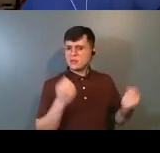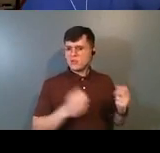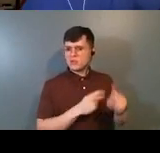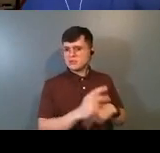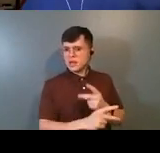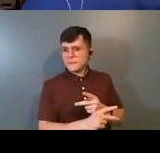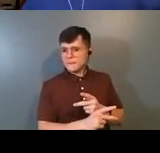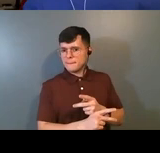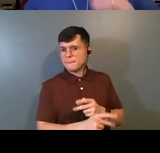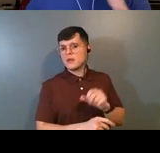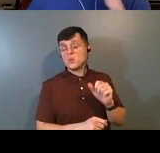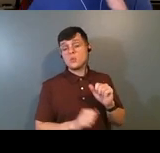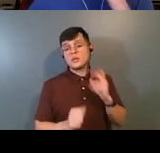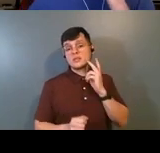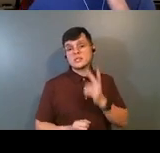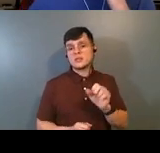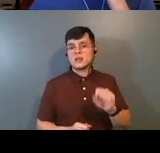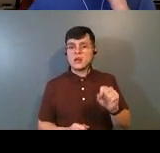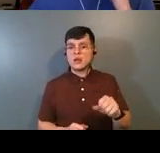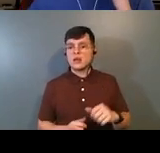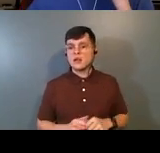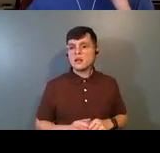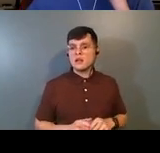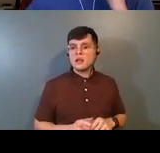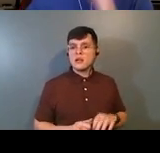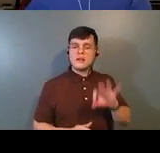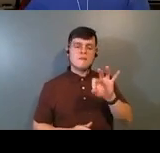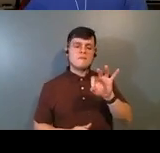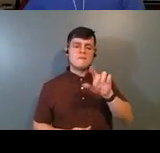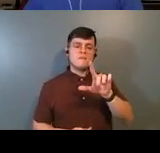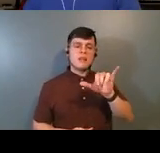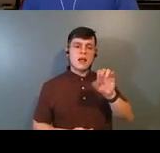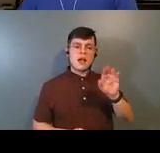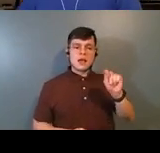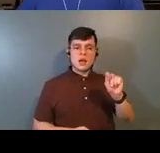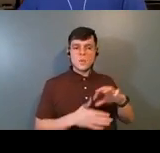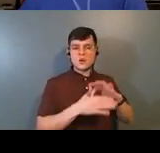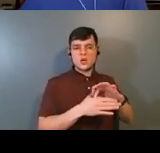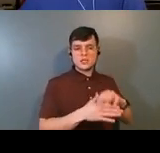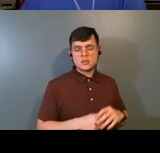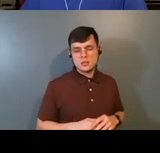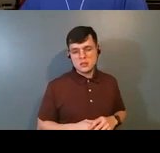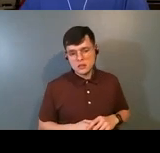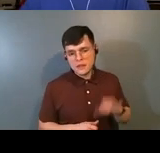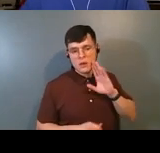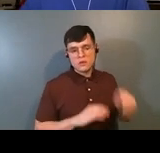So yeah, we could see it. Yeah, it's this flyout content. So RA hidden equals true. We'll just hide